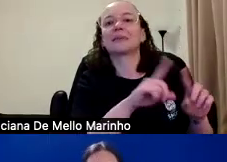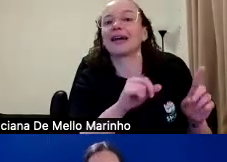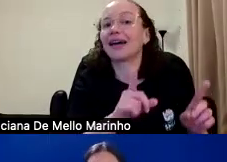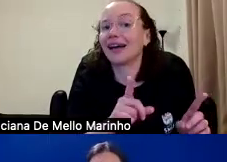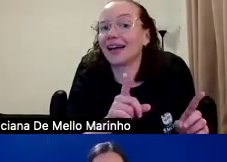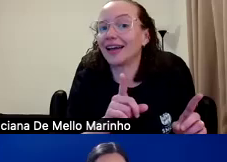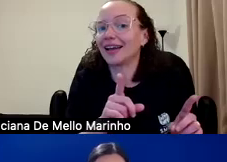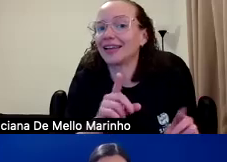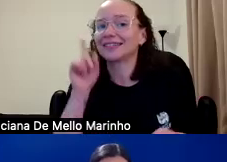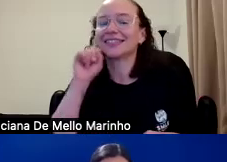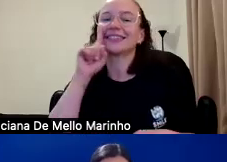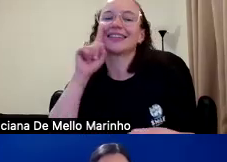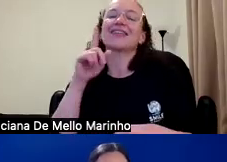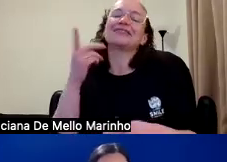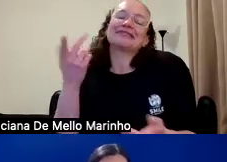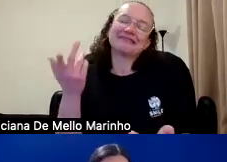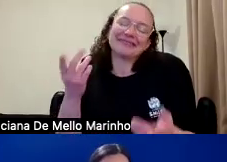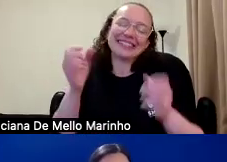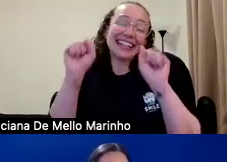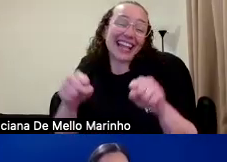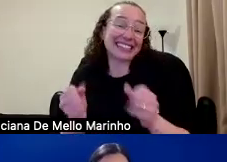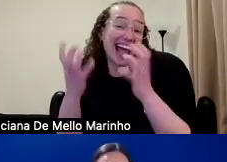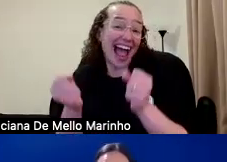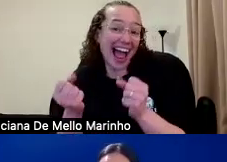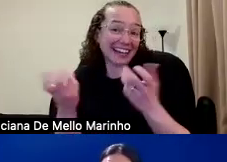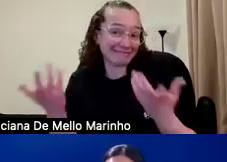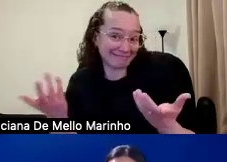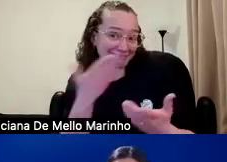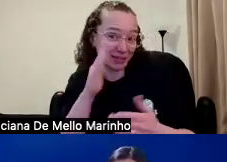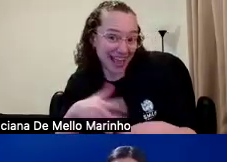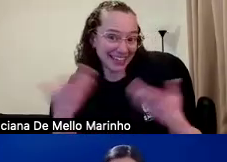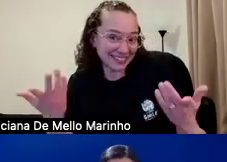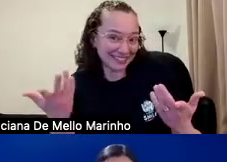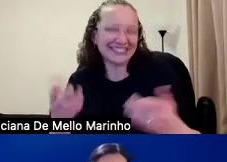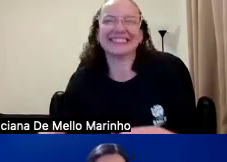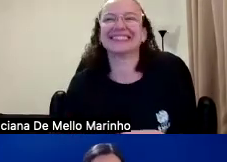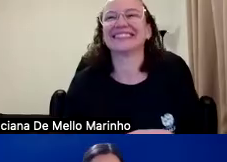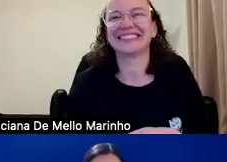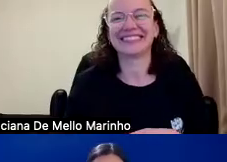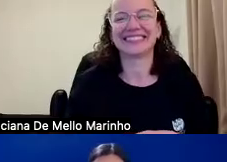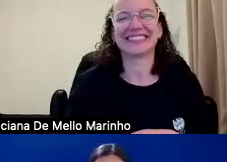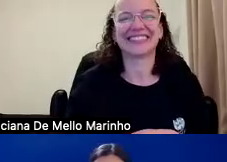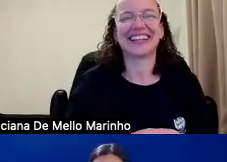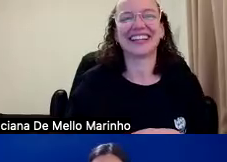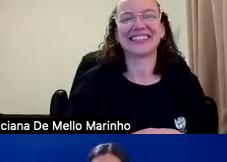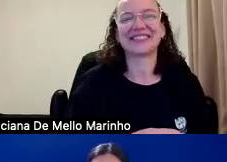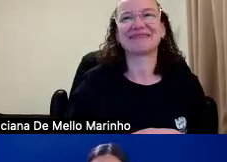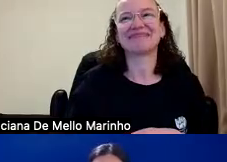mouth is open. They're not able to speak, but deaf people can still sign. So that's not too